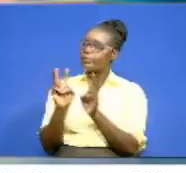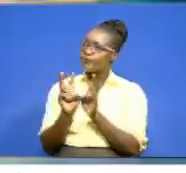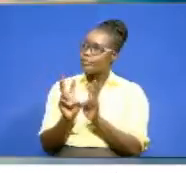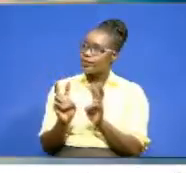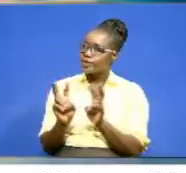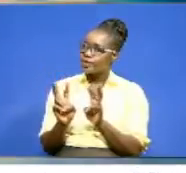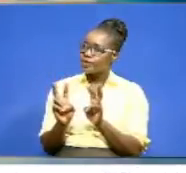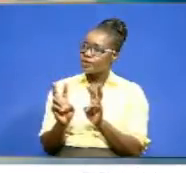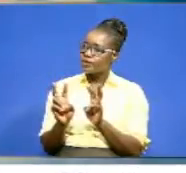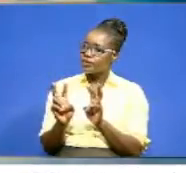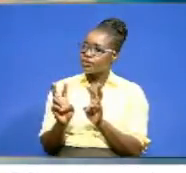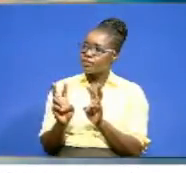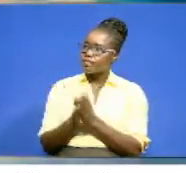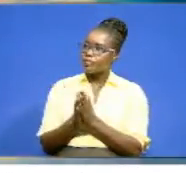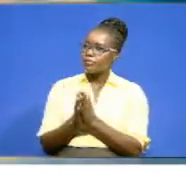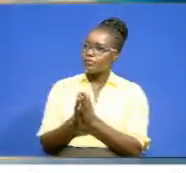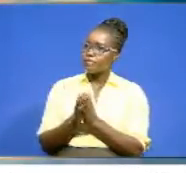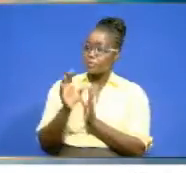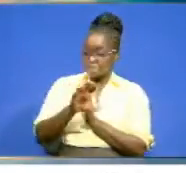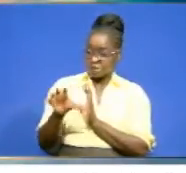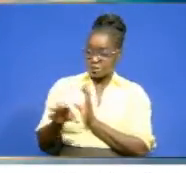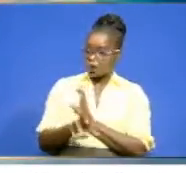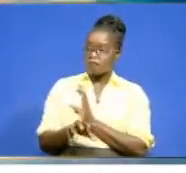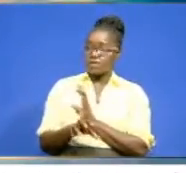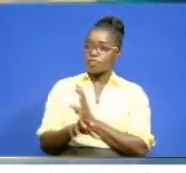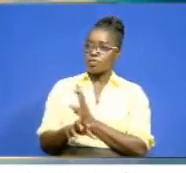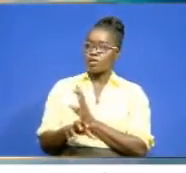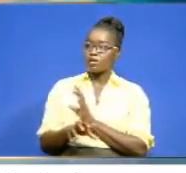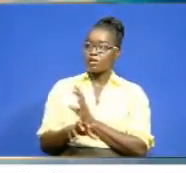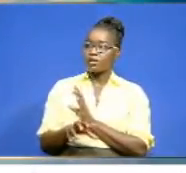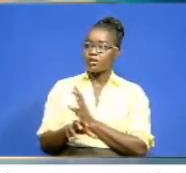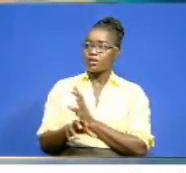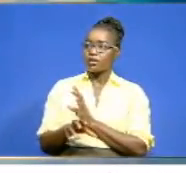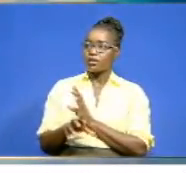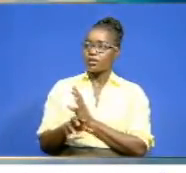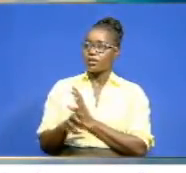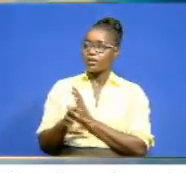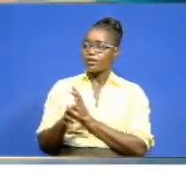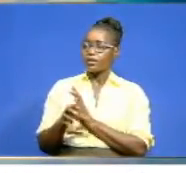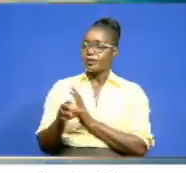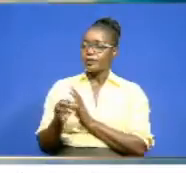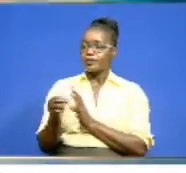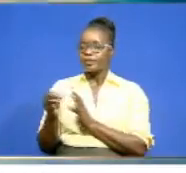Basketball circles, some of us wake up at 3 a.m. in the morning to watch NBA.